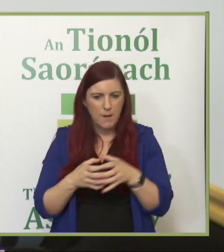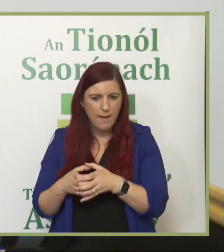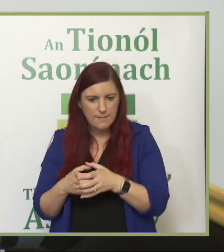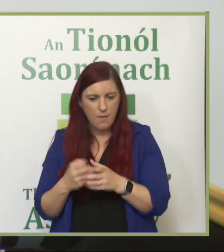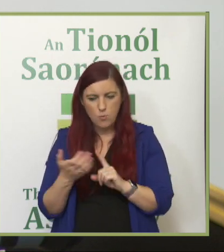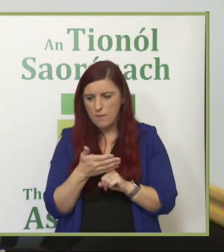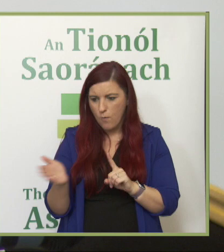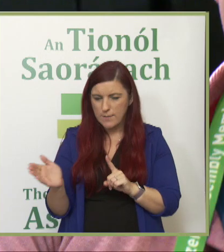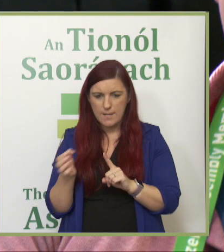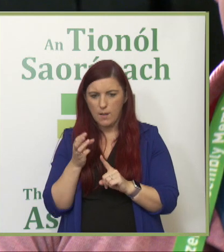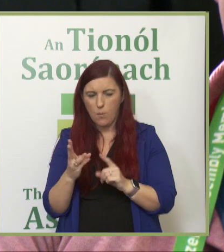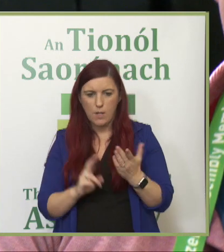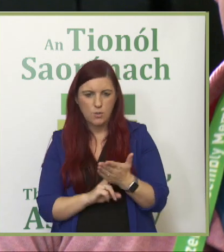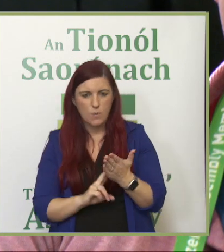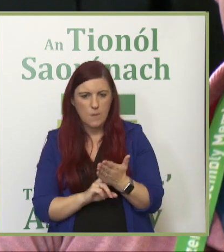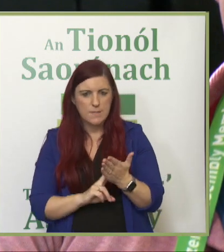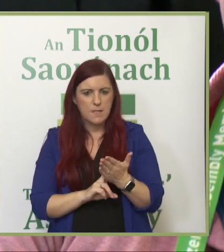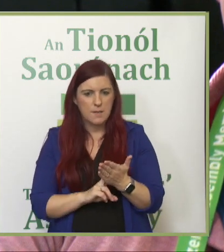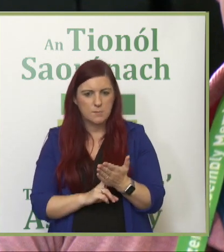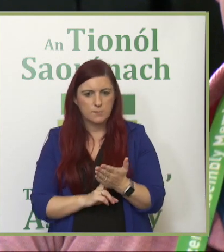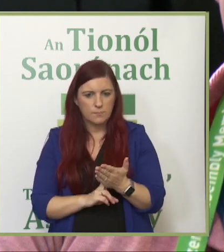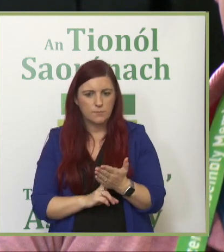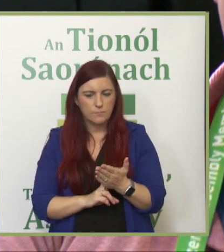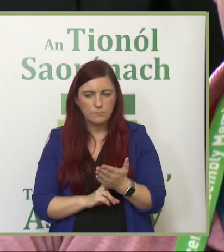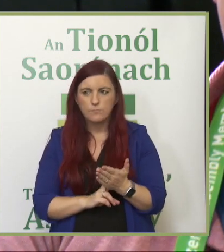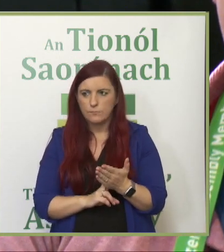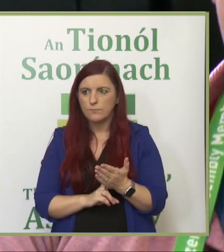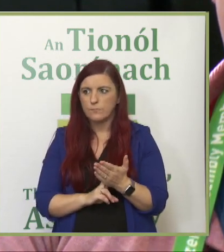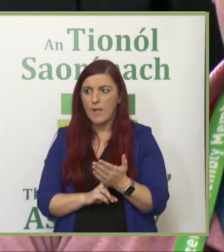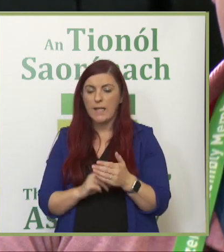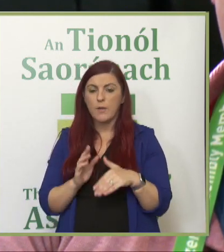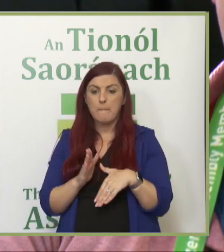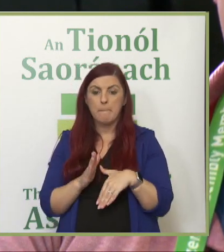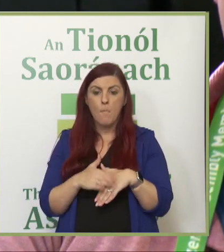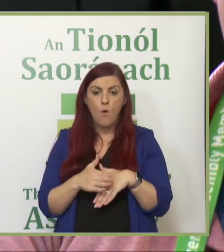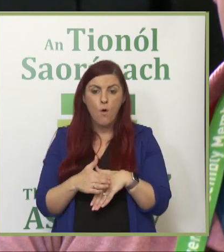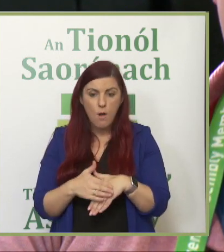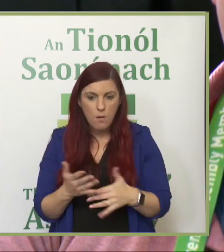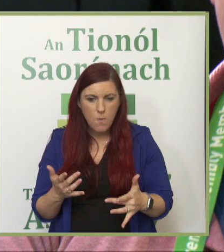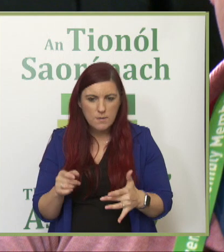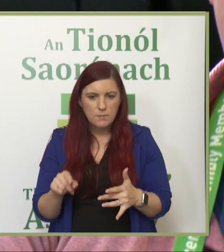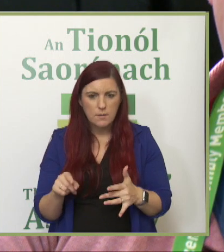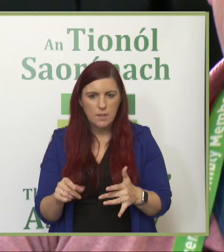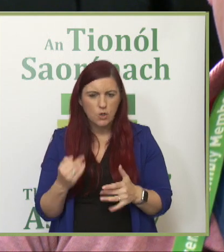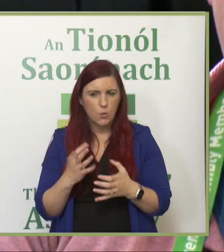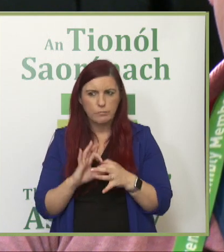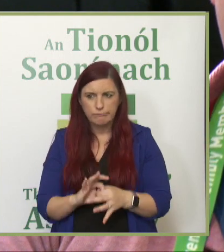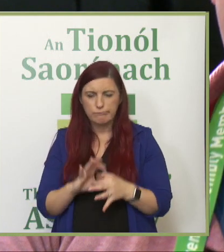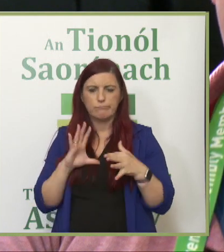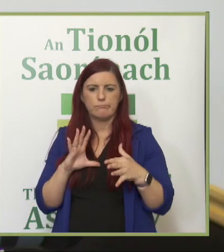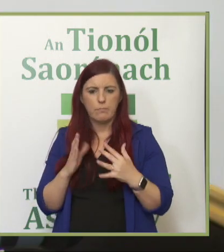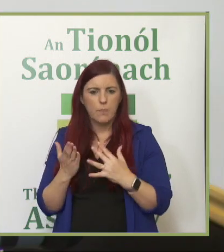that they use to enforce their businesses. And in fact, even further than that, there's a huge disconnect